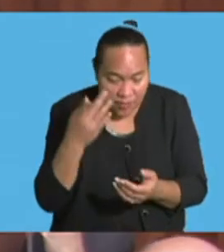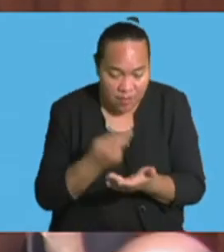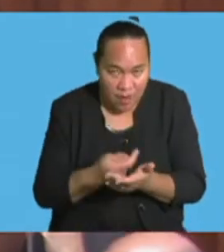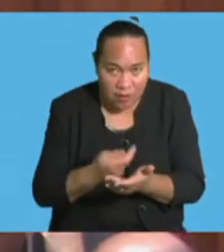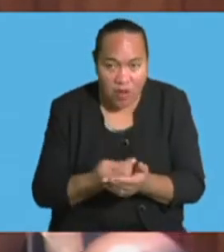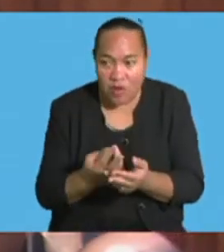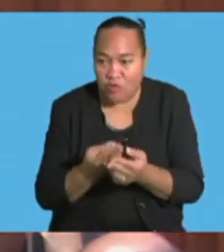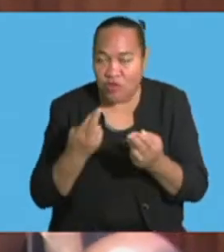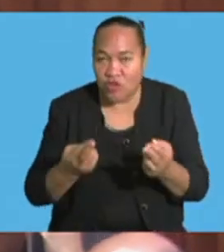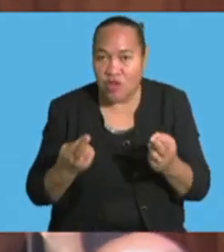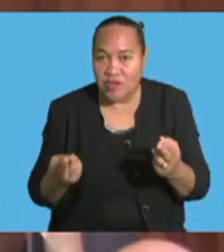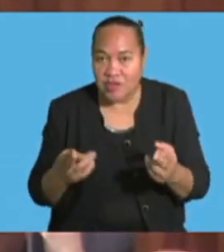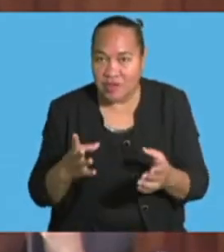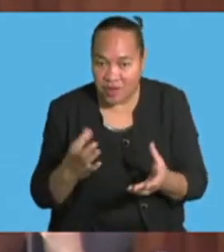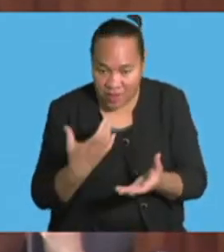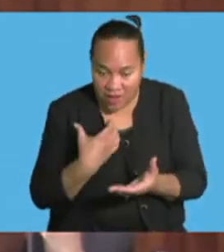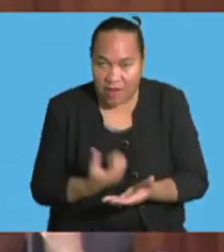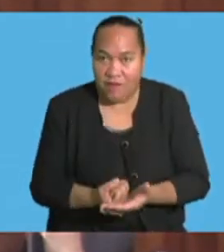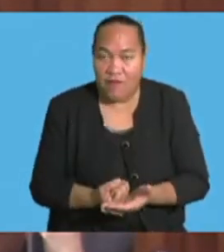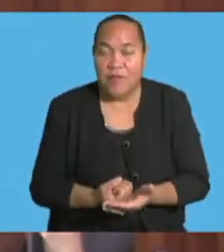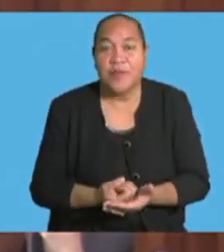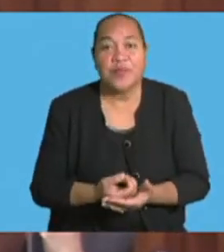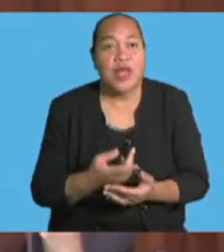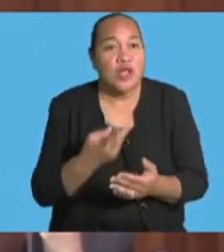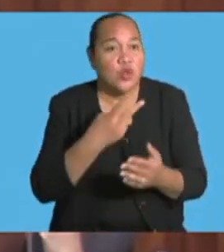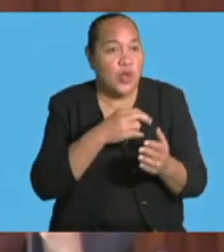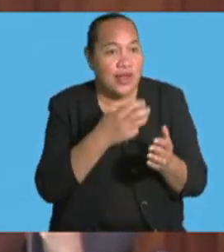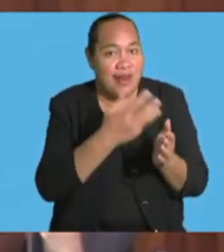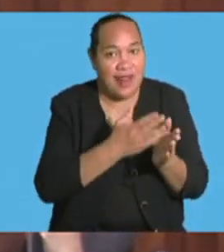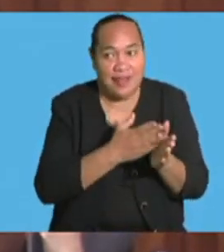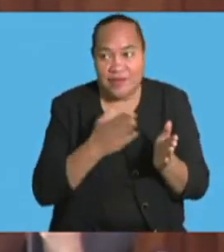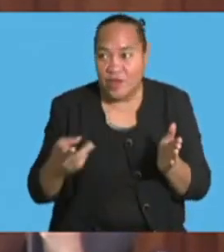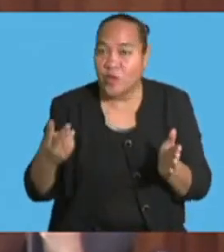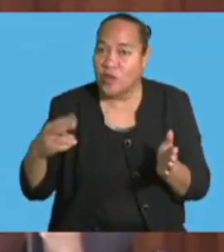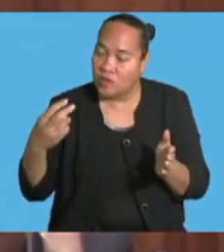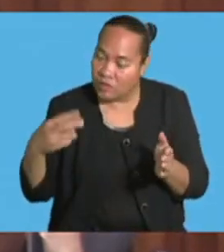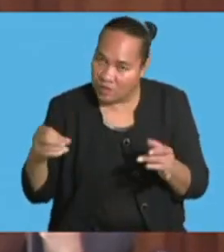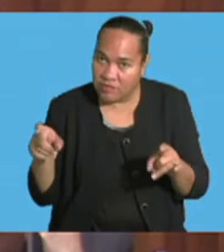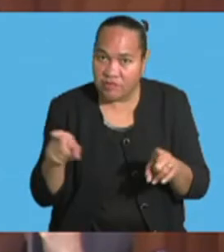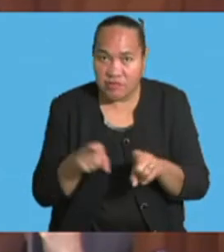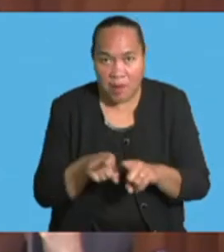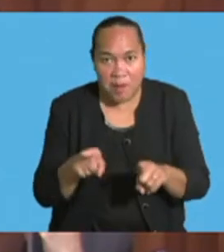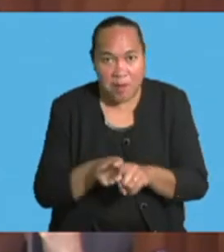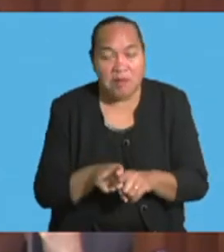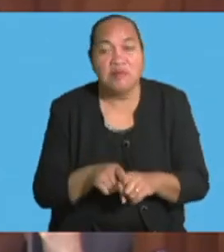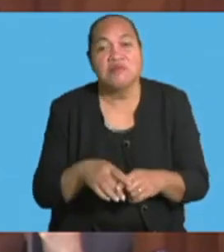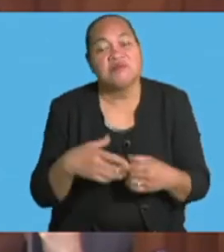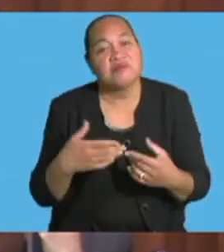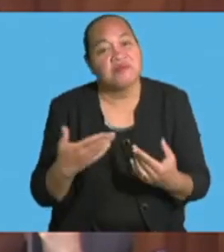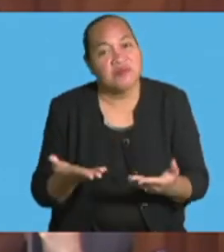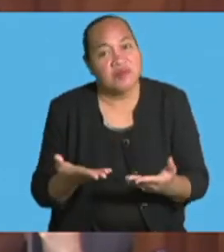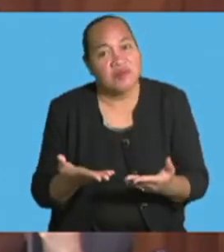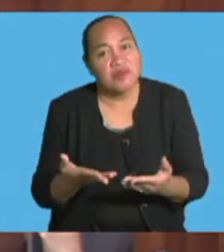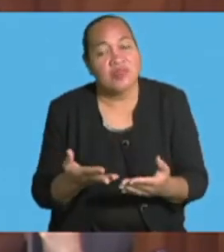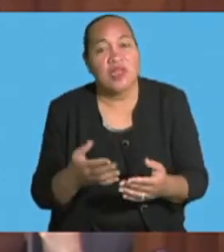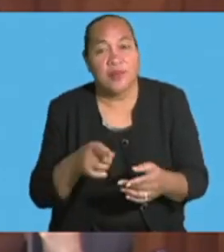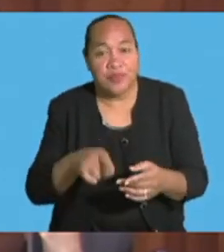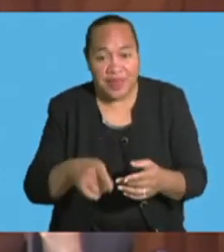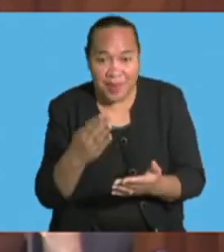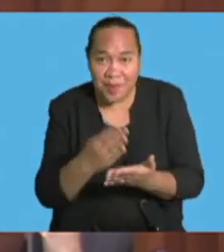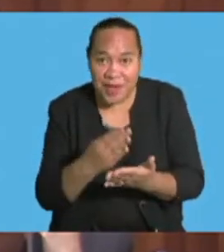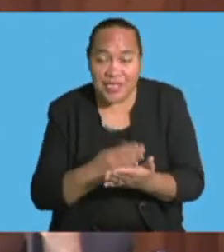disposal. The 2019-2020 budget is no exception. This budget aims to